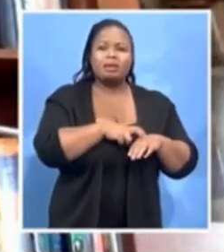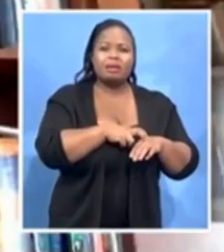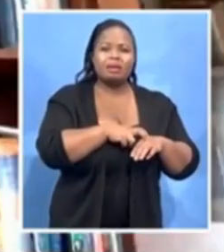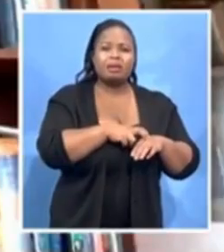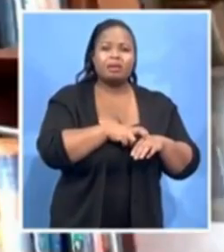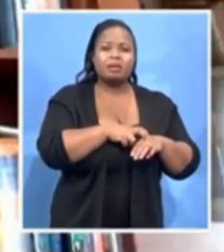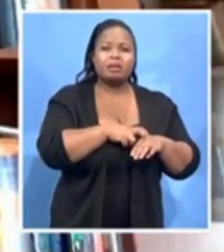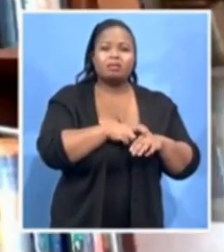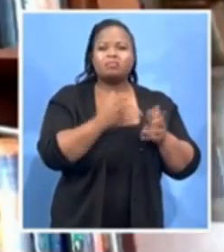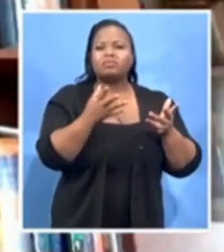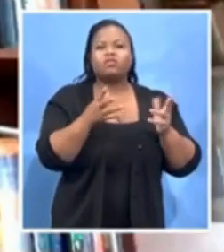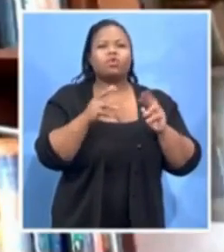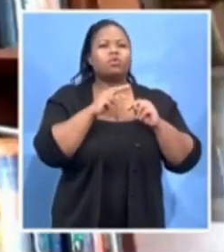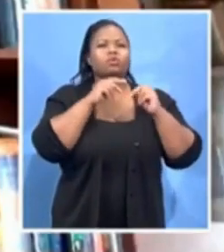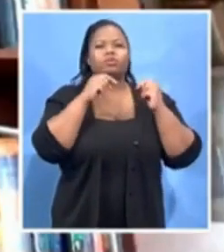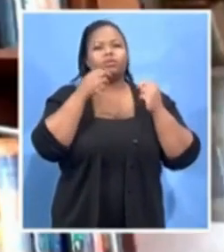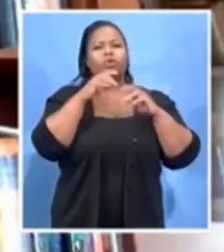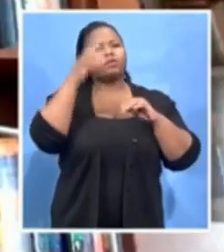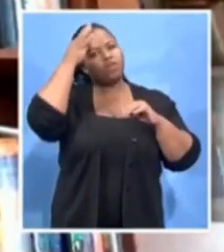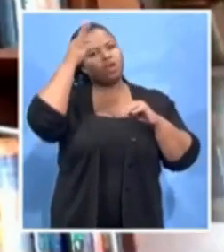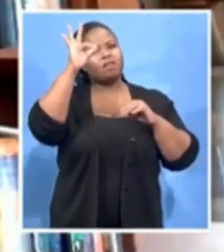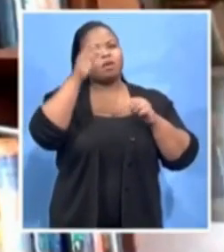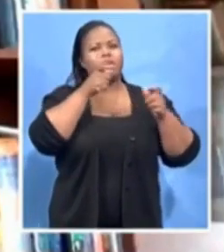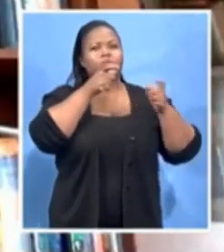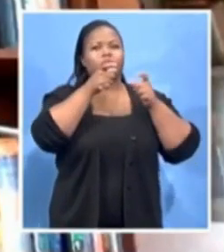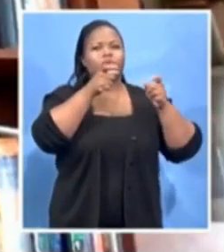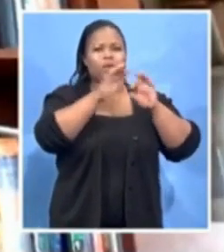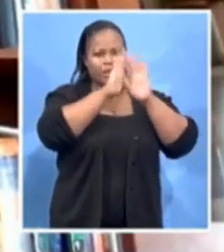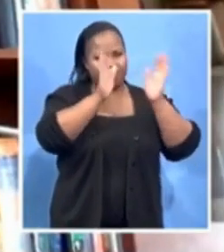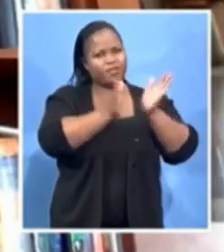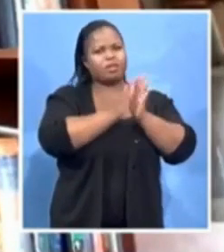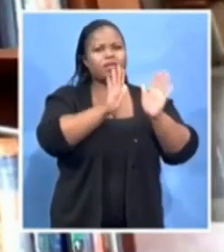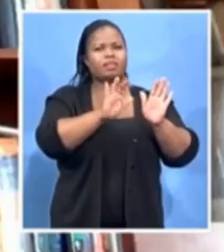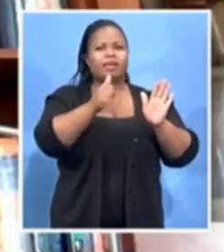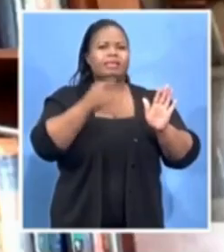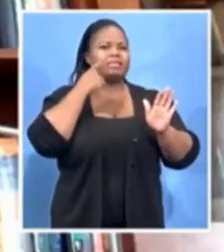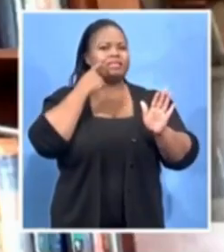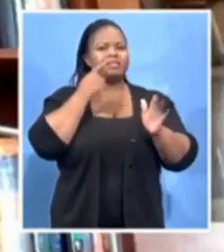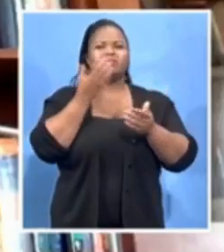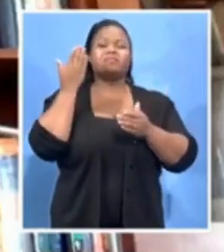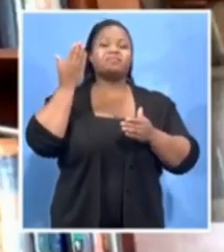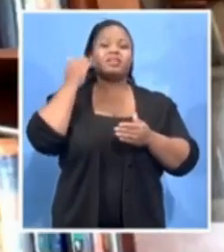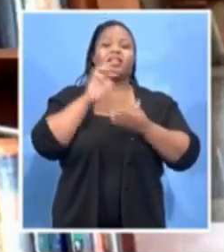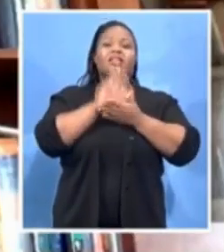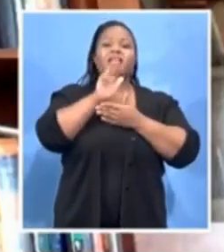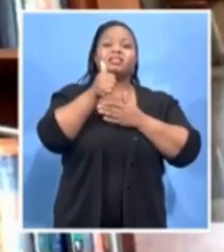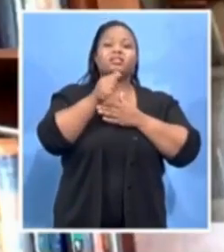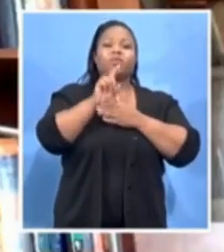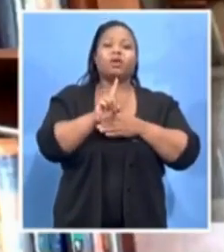nationalism, so that we have two groups in 1961. The Casablanca group,